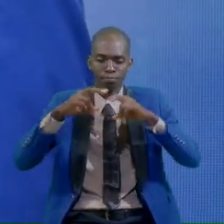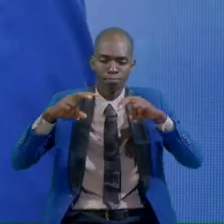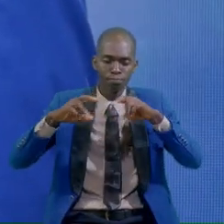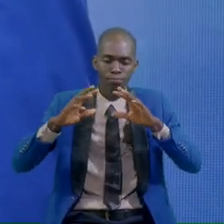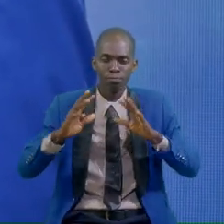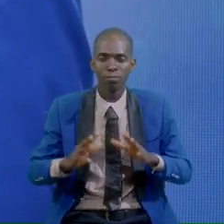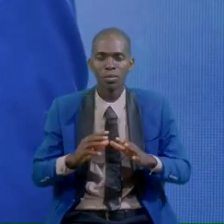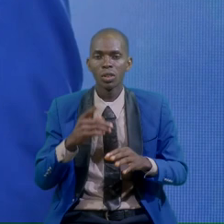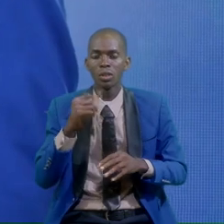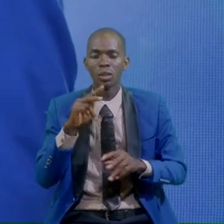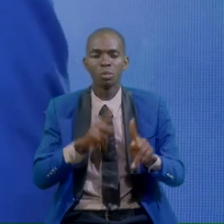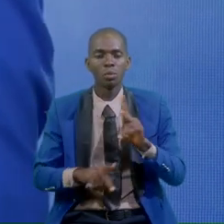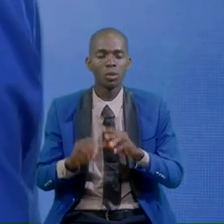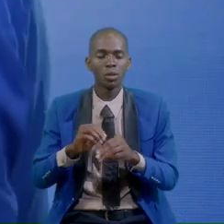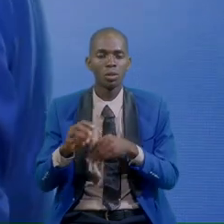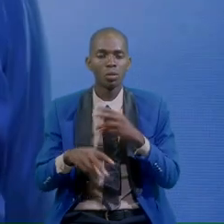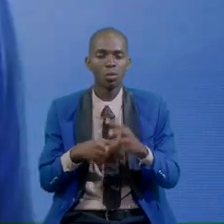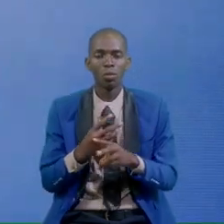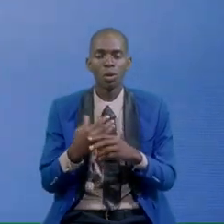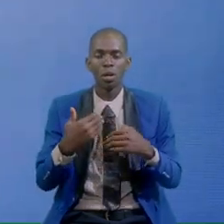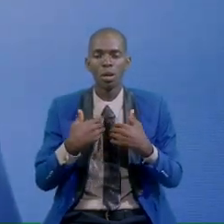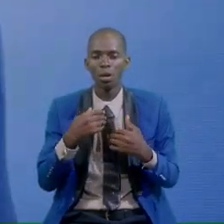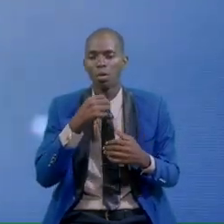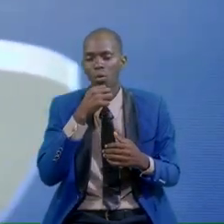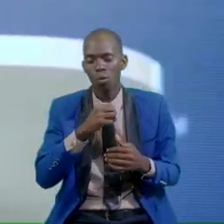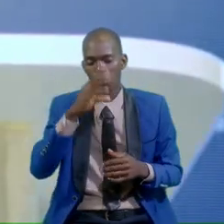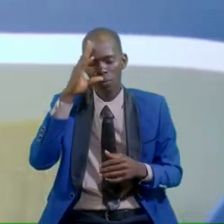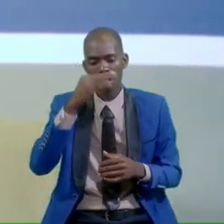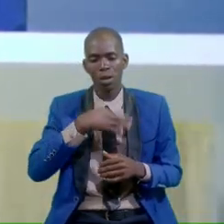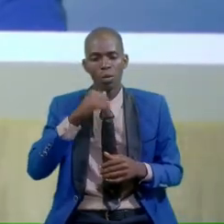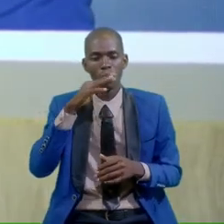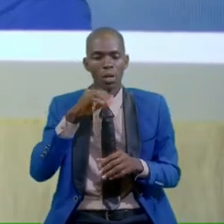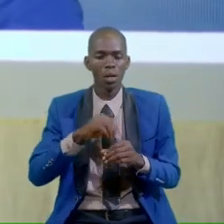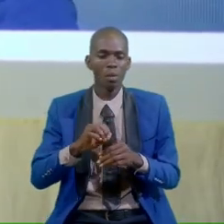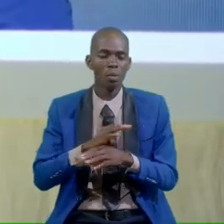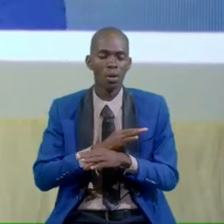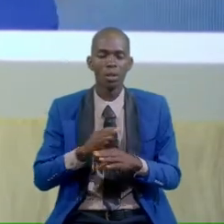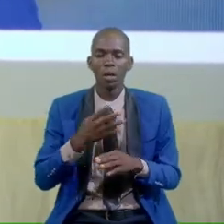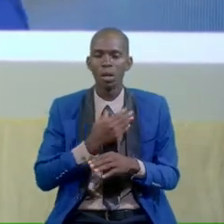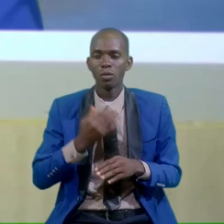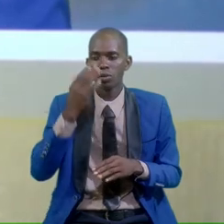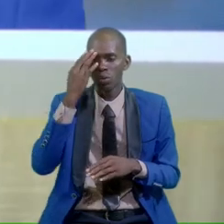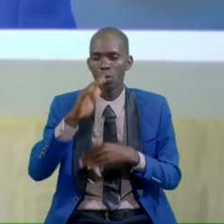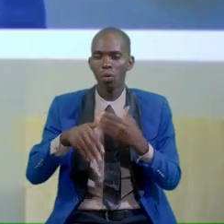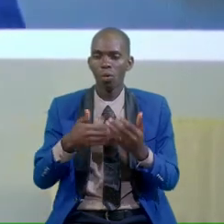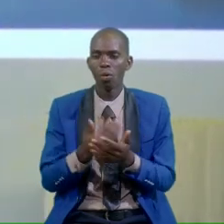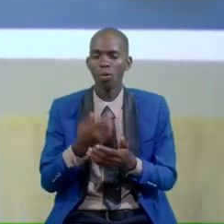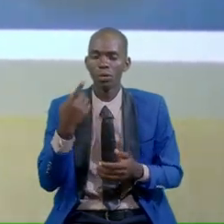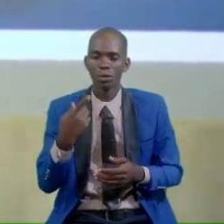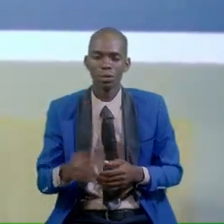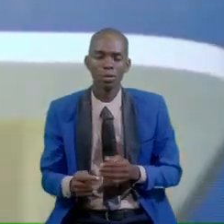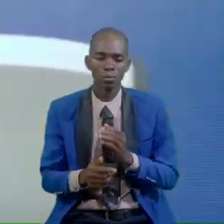and women in business. And those people, they know all the techniques and everything. They've gone